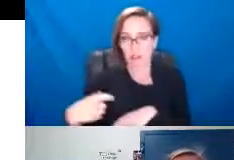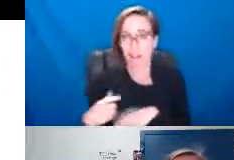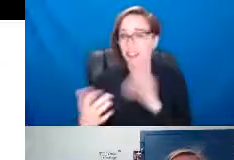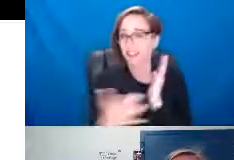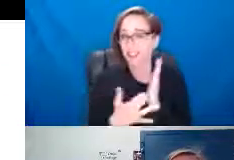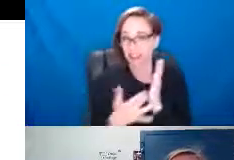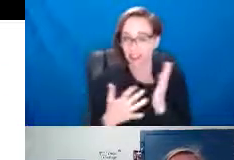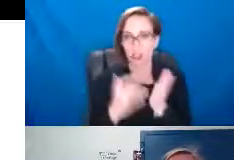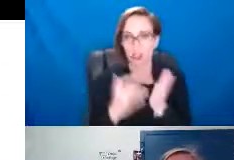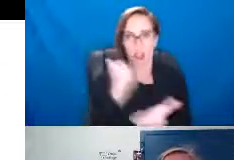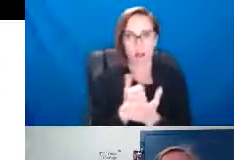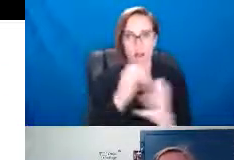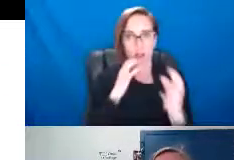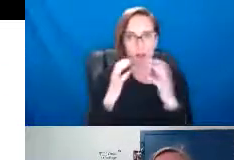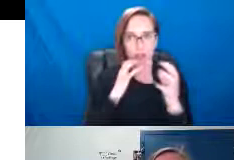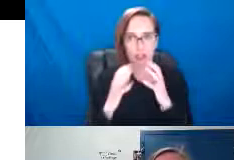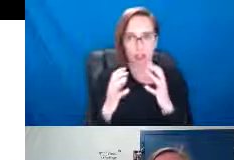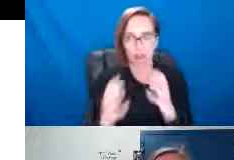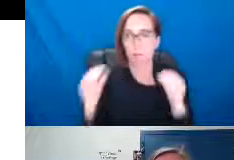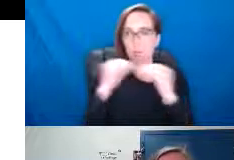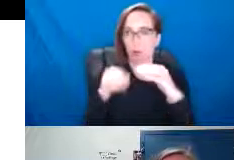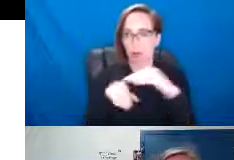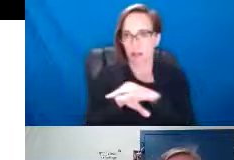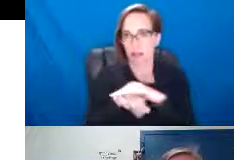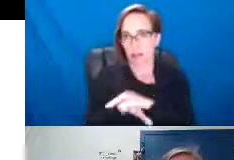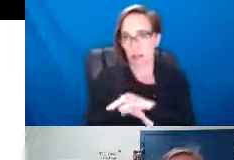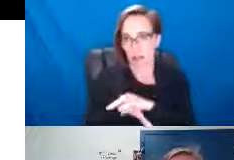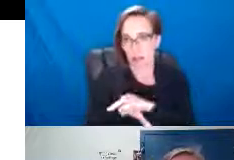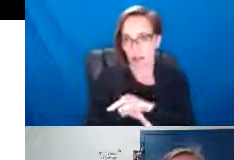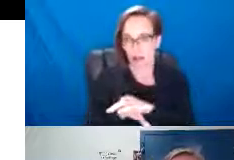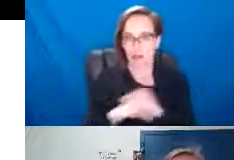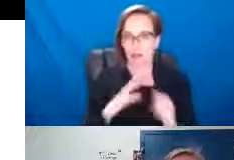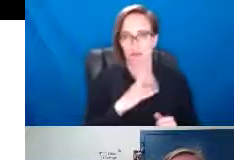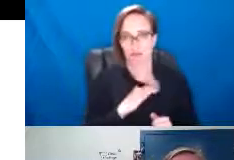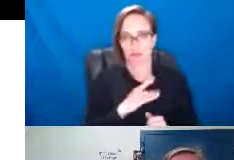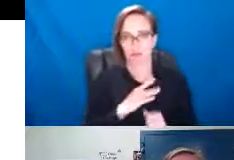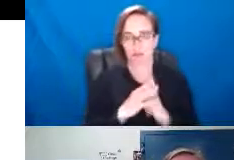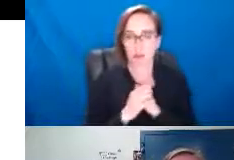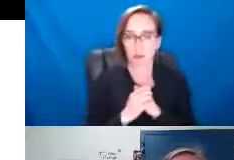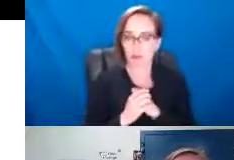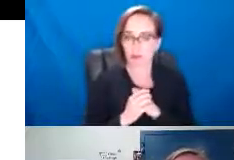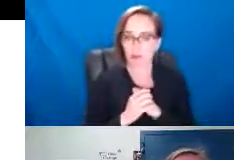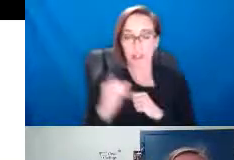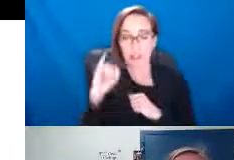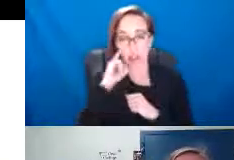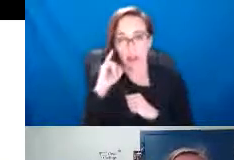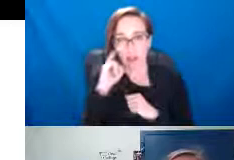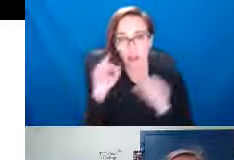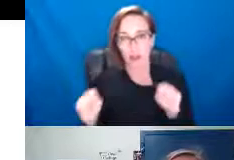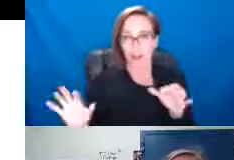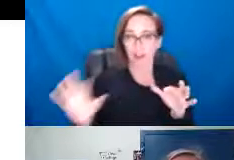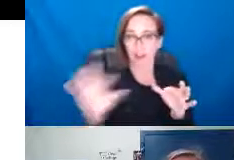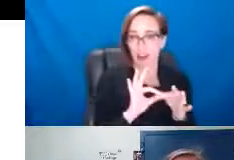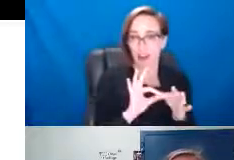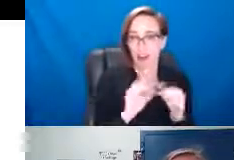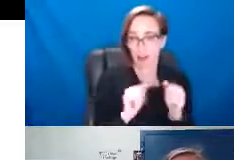communication it's really impacted it very positively. So with this, the iPhone is paired